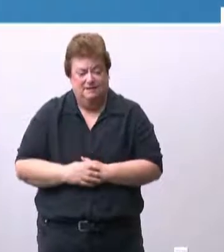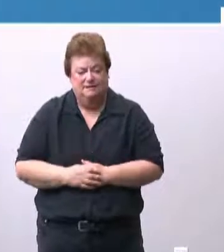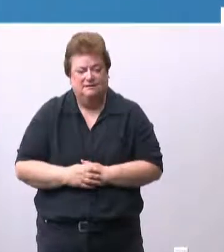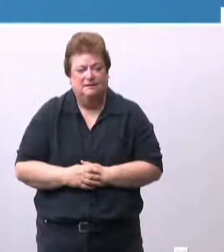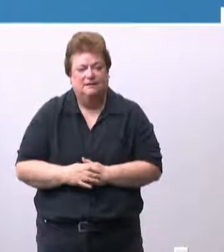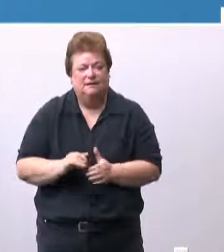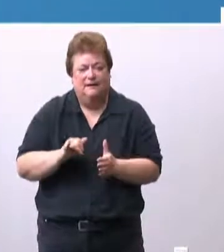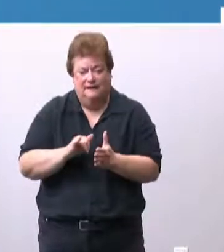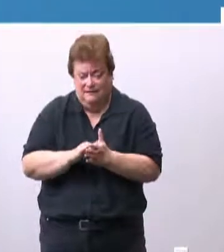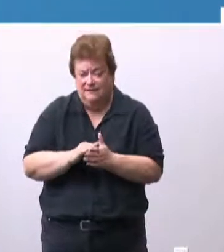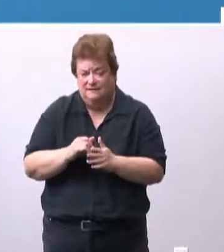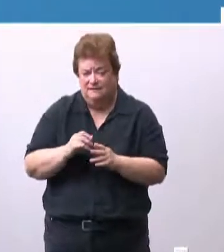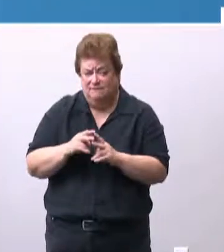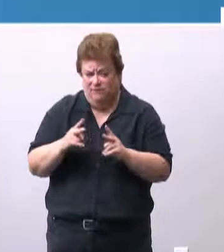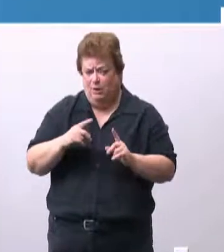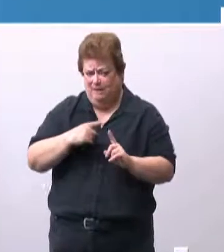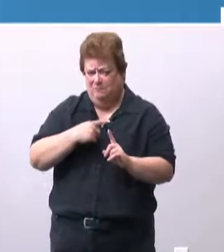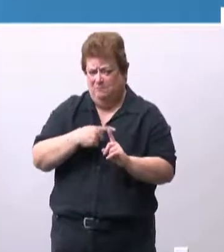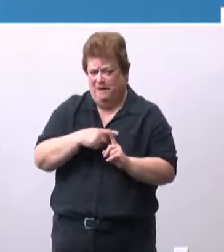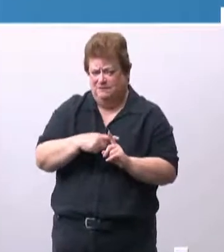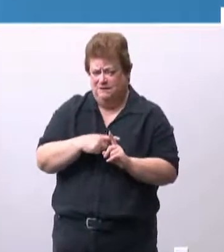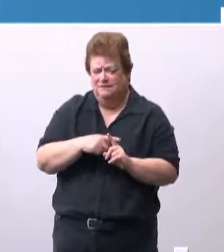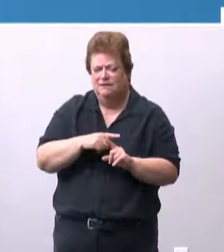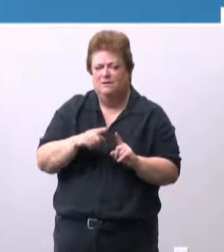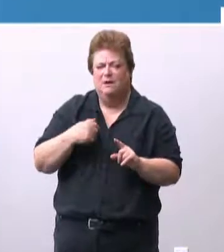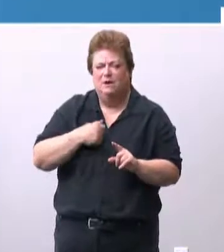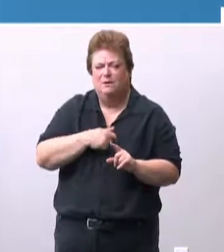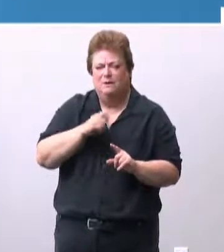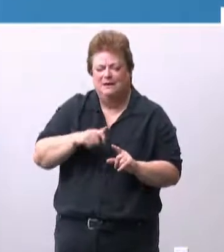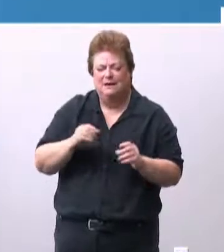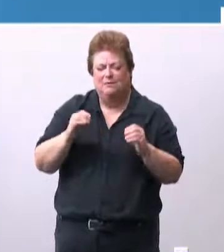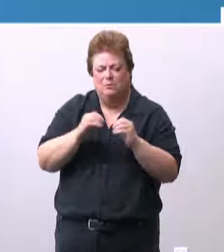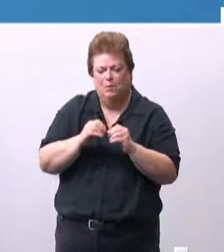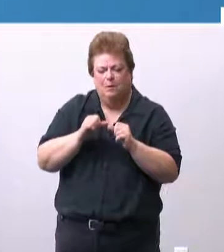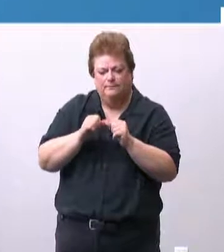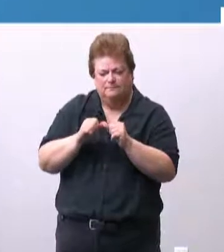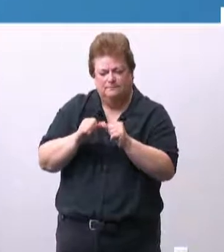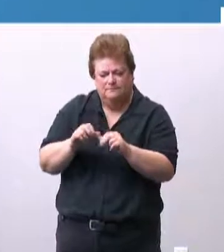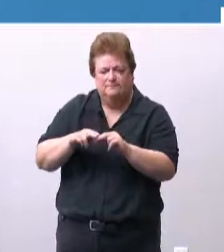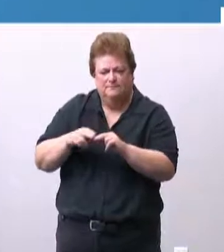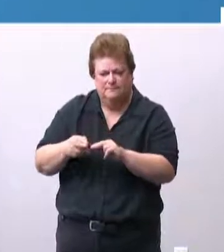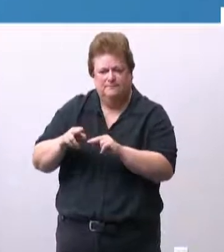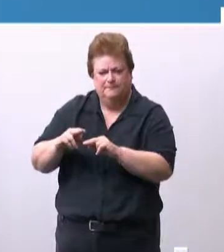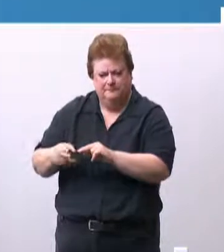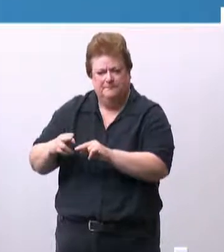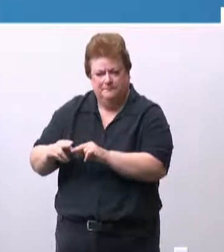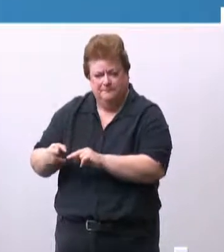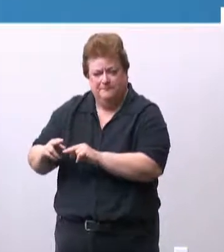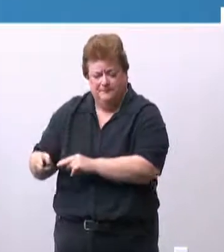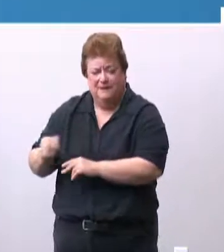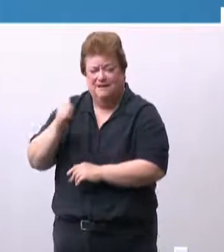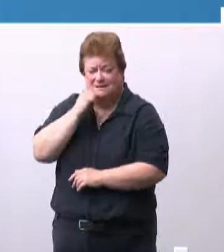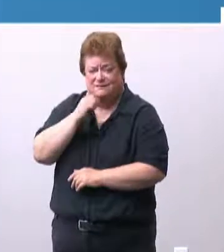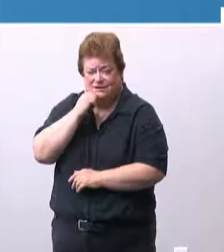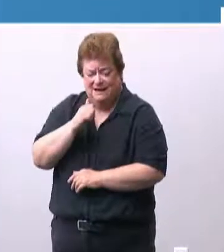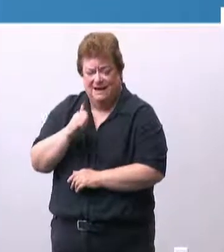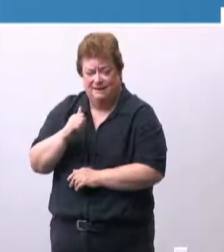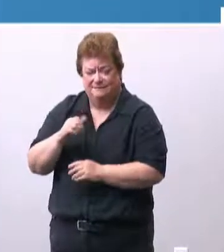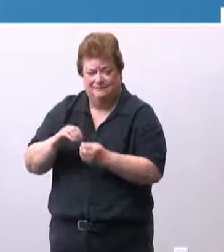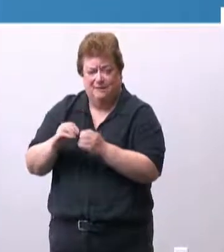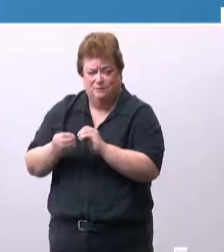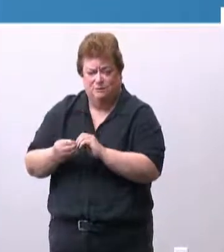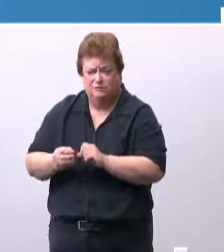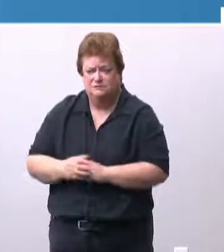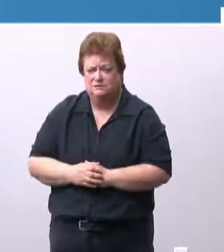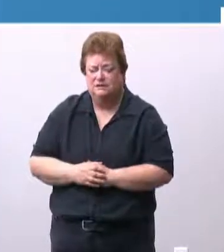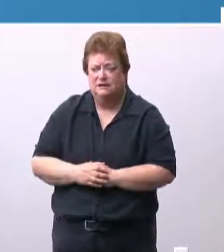This is very encouraging, but we need to see a more sustained decline in new daily cases. A